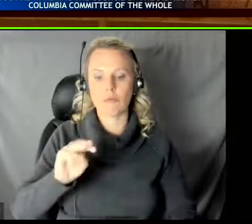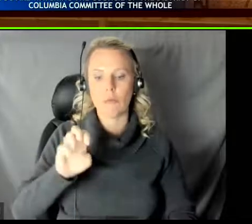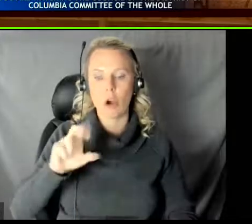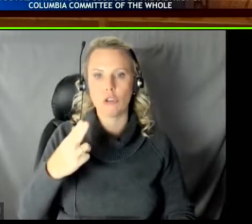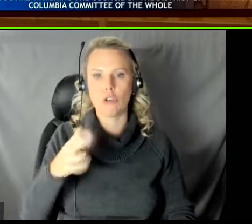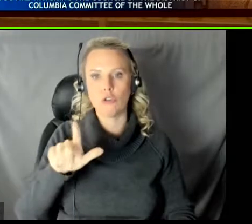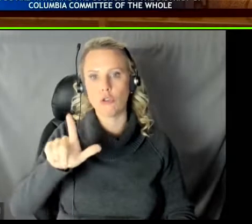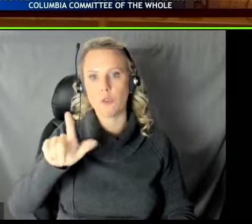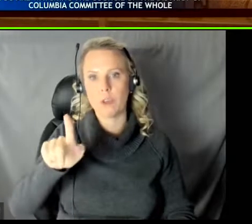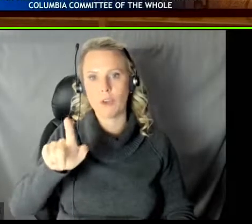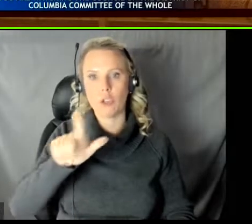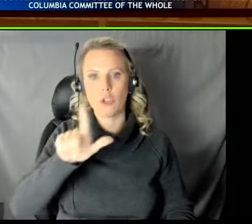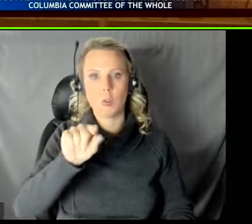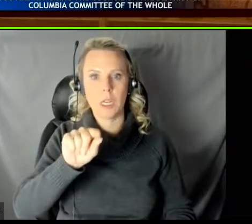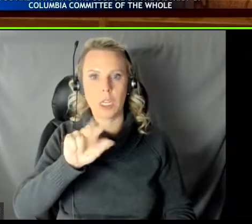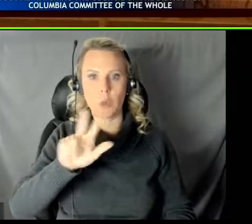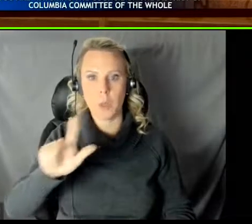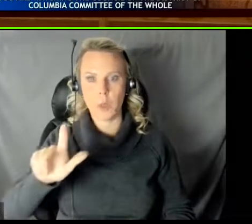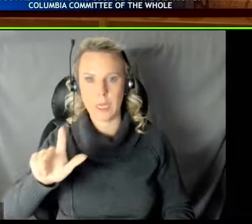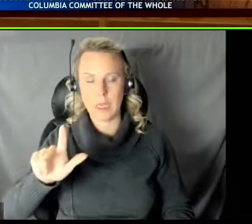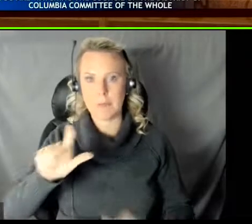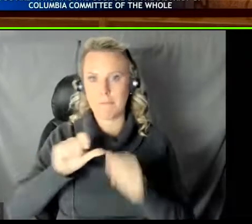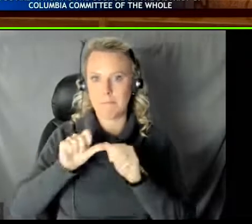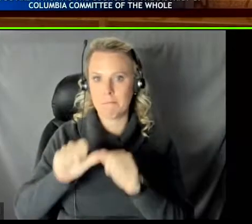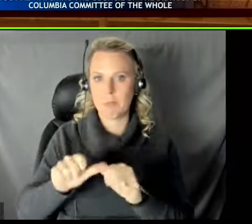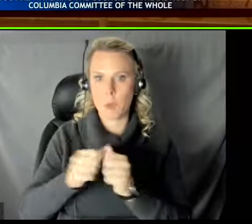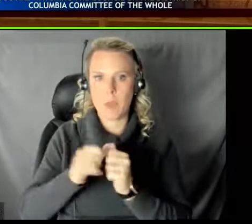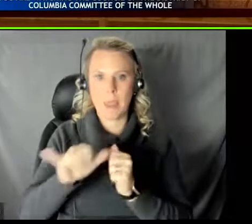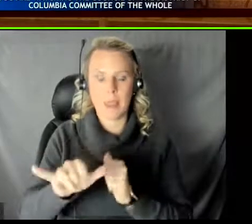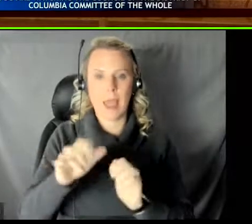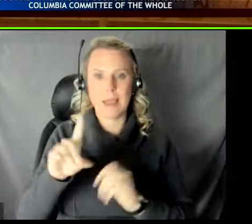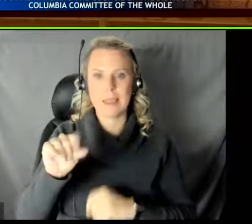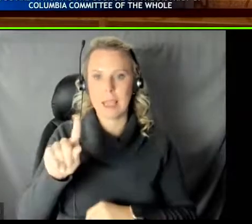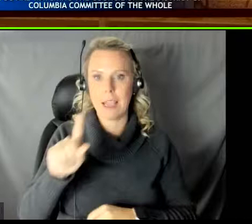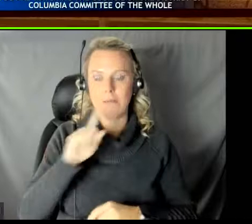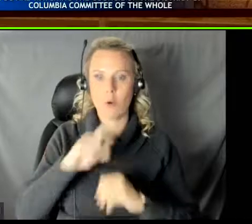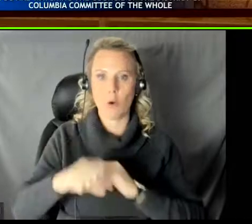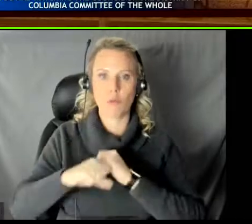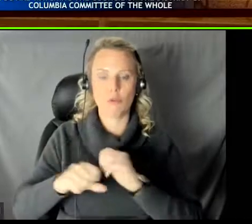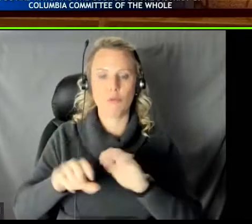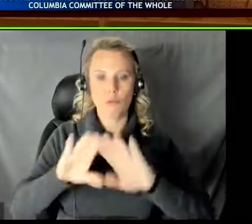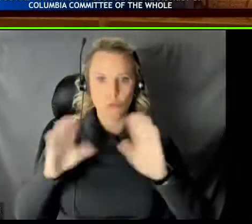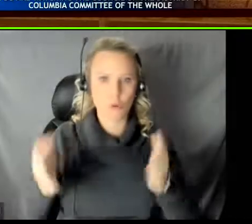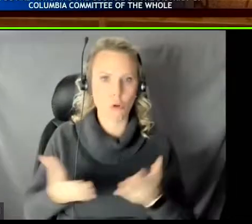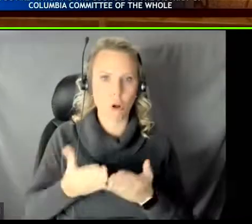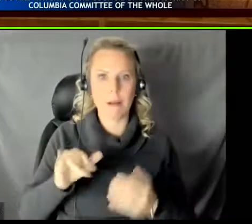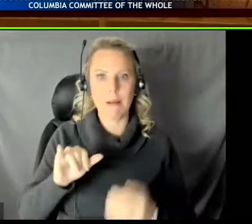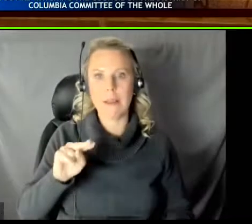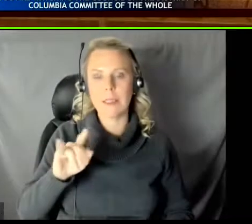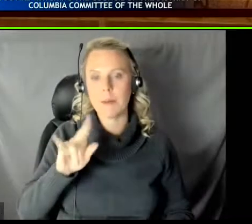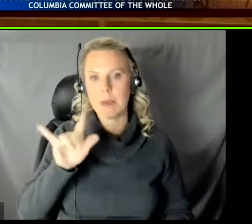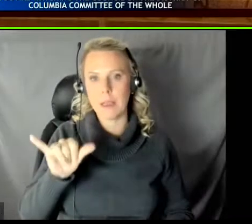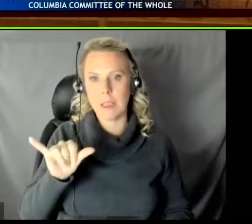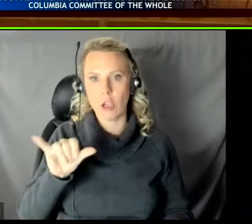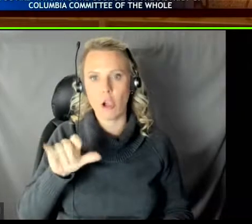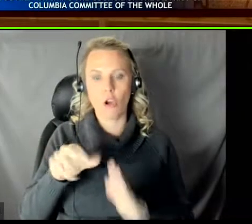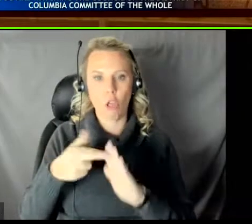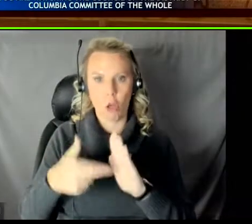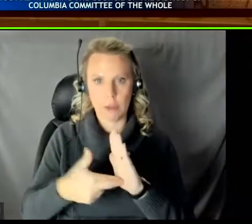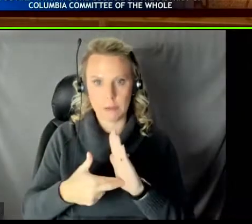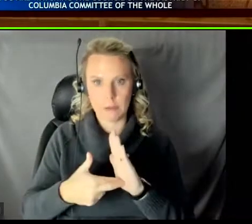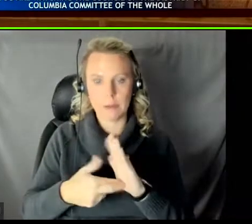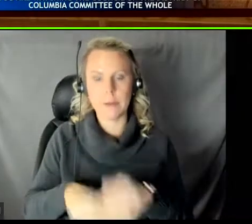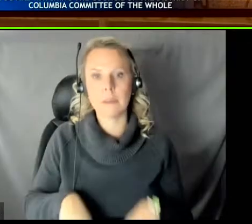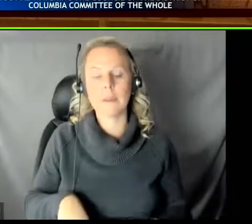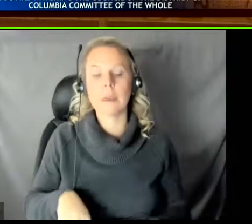2023. Consistent with the date certain also in the print for prohibiting broad form indemnity clauses. The committee